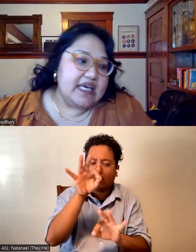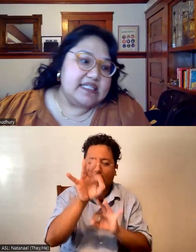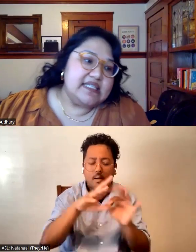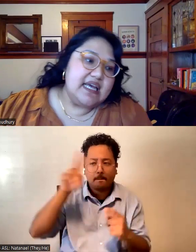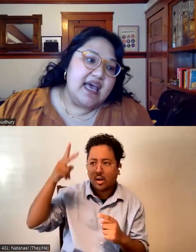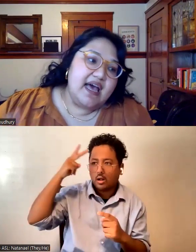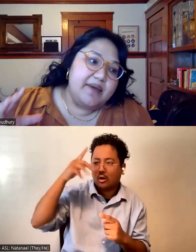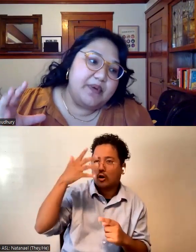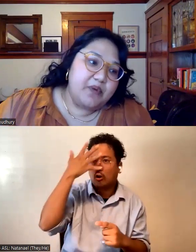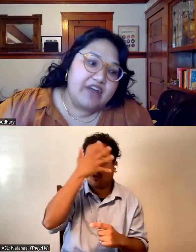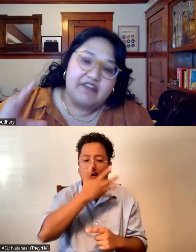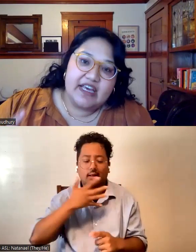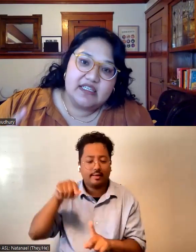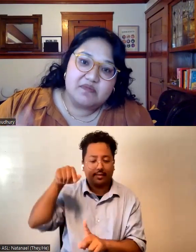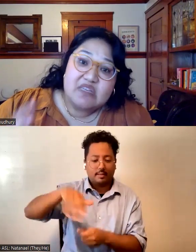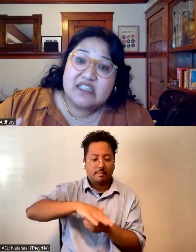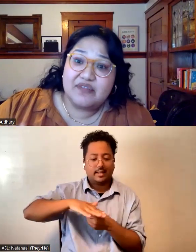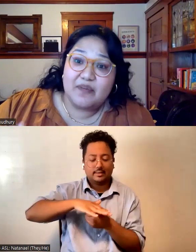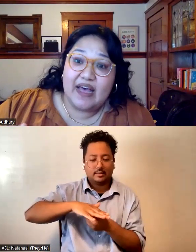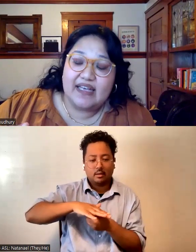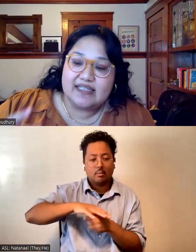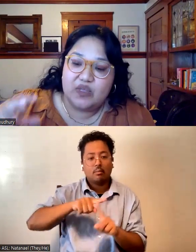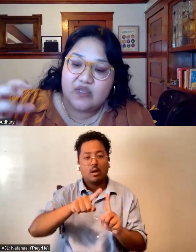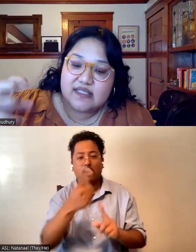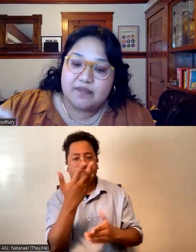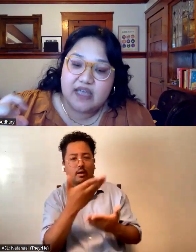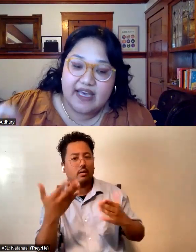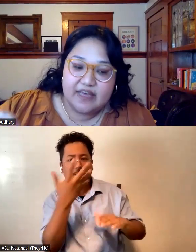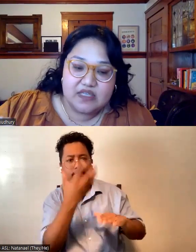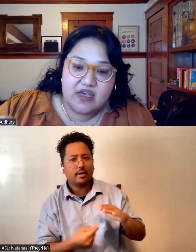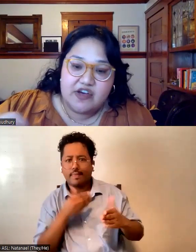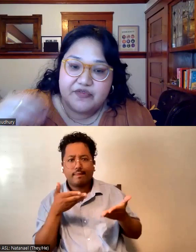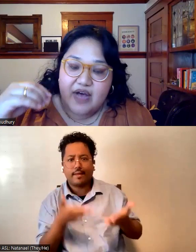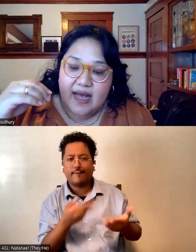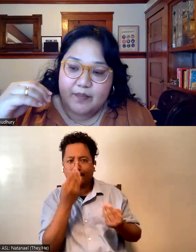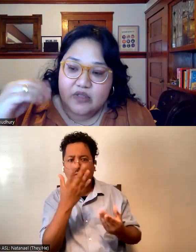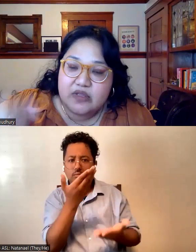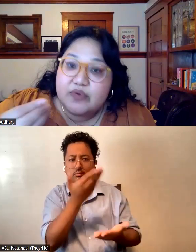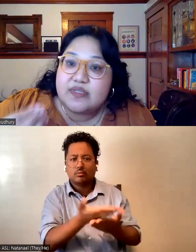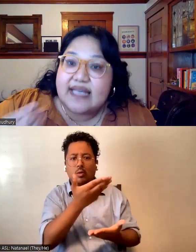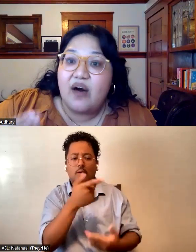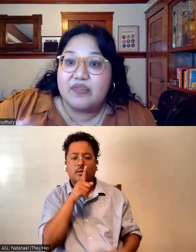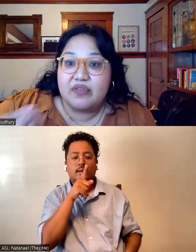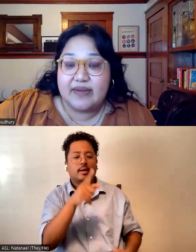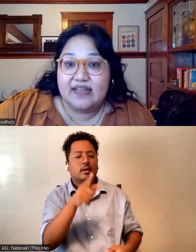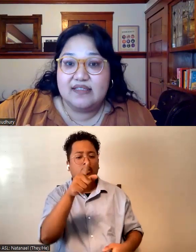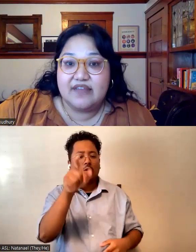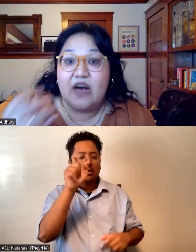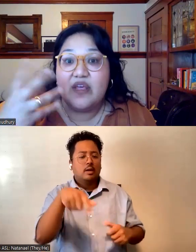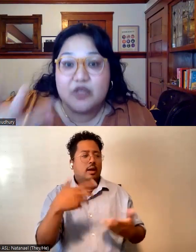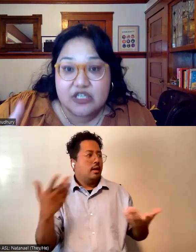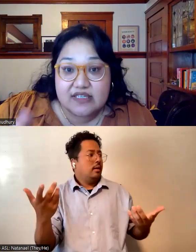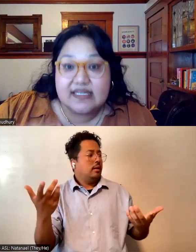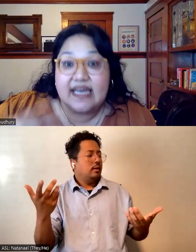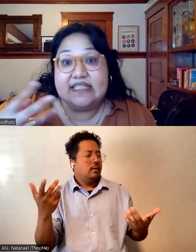that place. But what I find missing from that is that you can sometimes lose out on the threads of